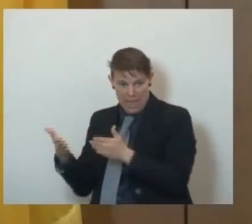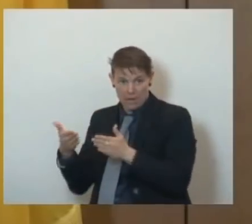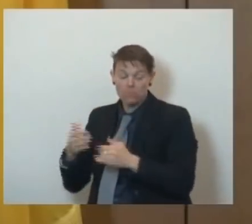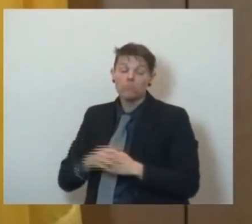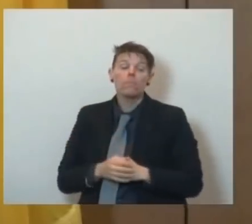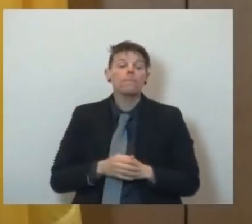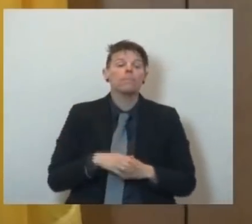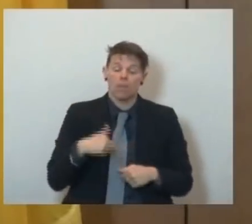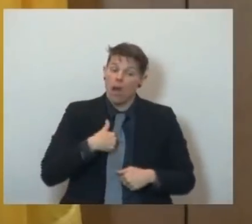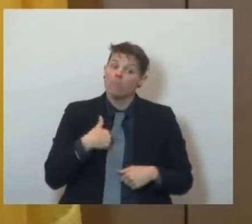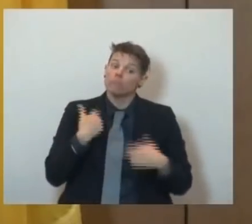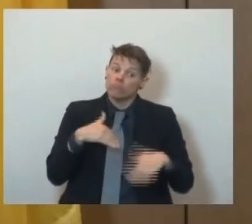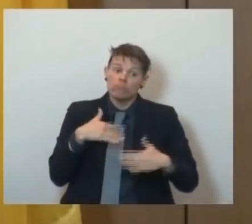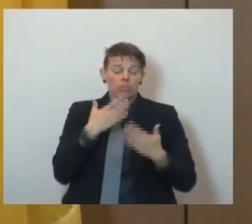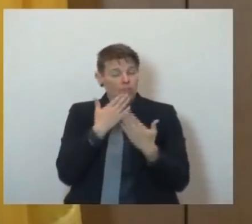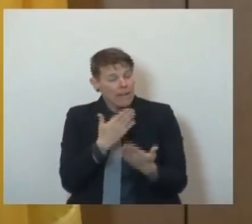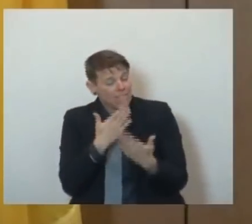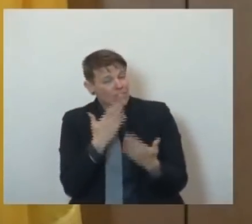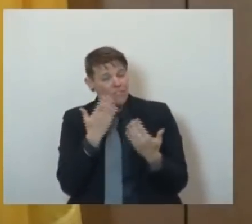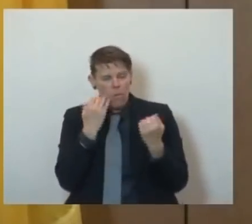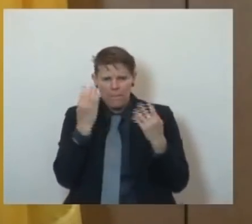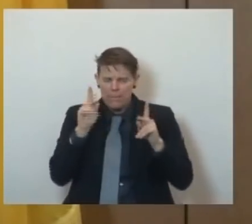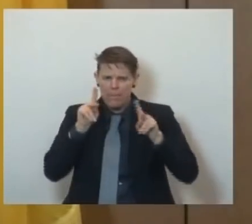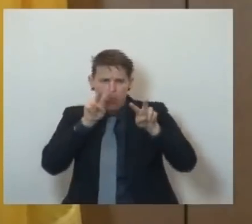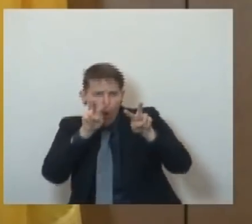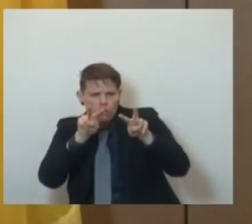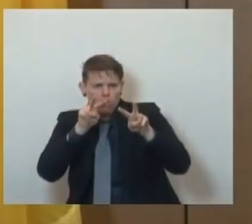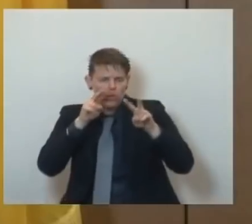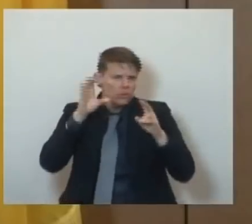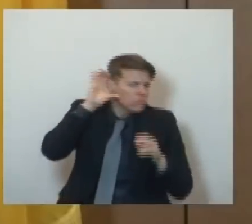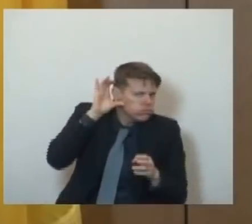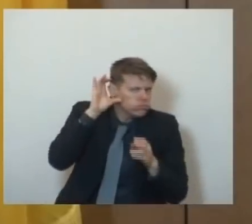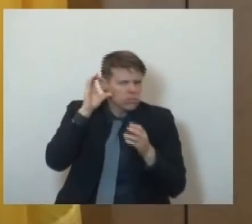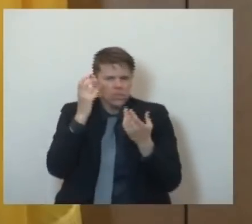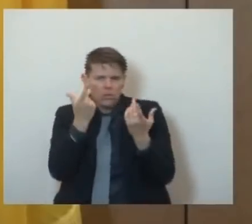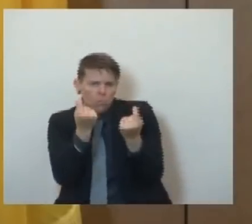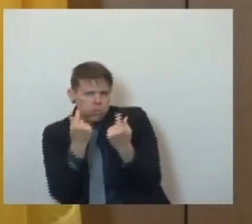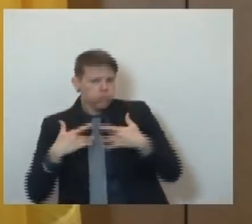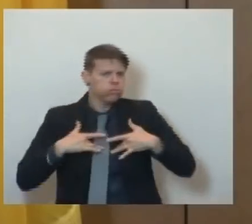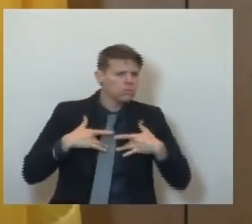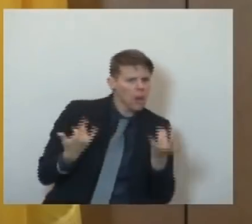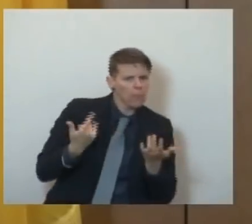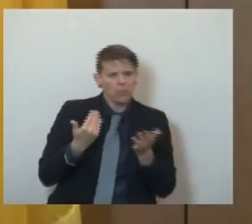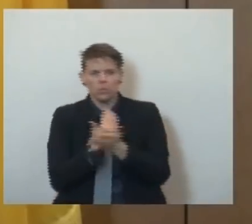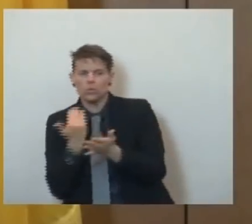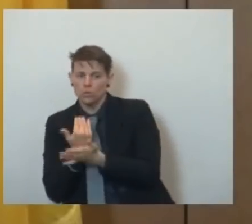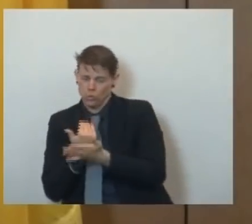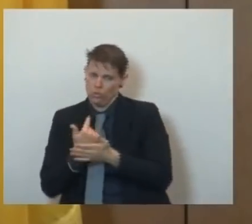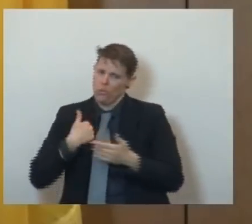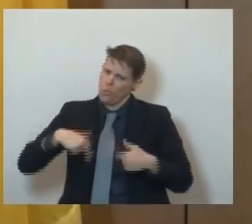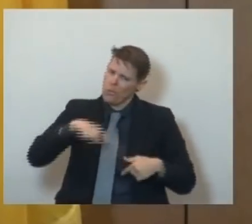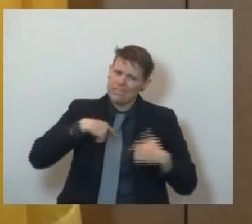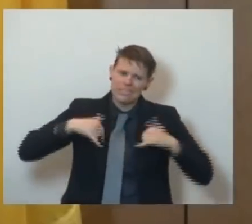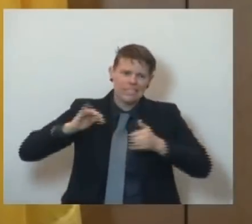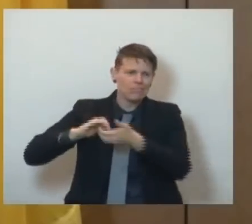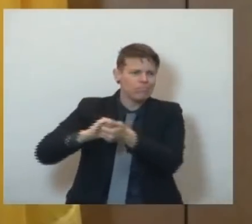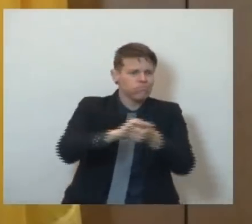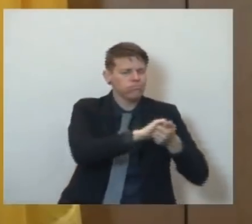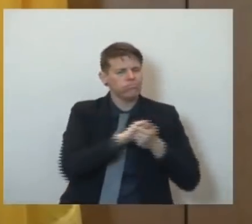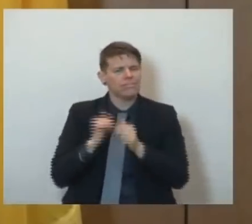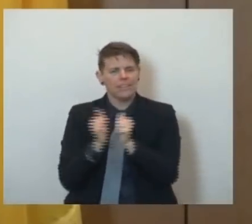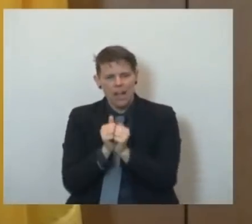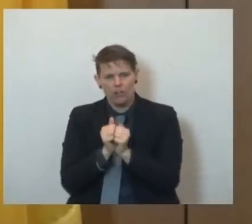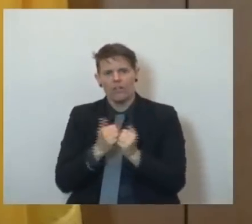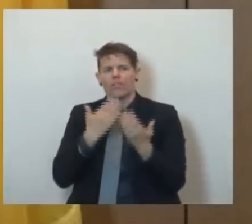this coverage and that people tune in and watch. It's really important. We're all in this together, New Mexico. Thank you. And we